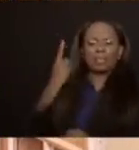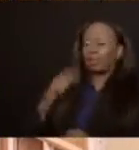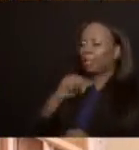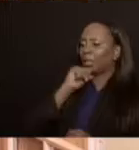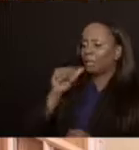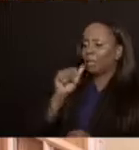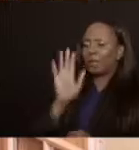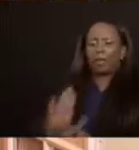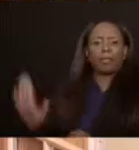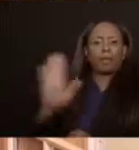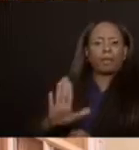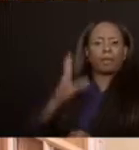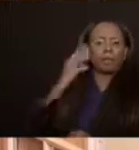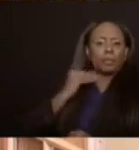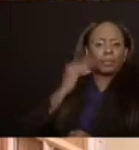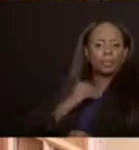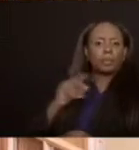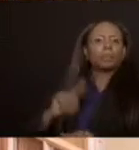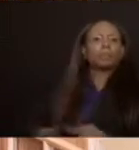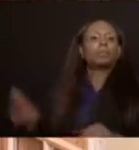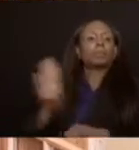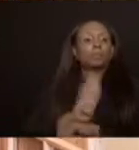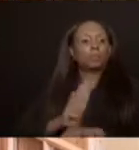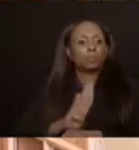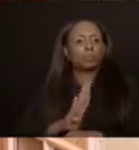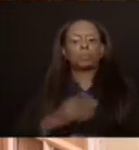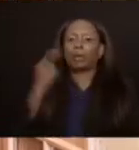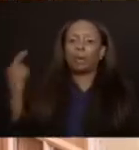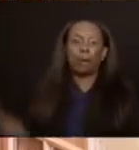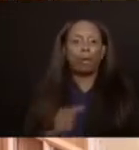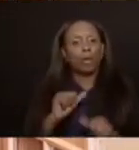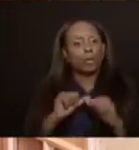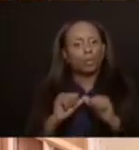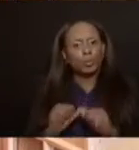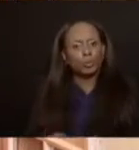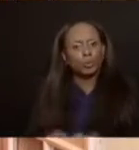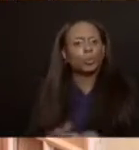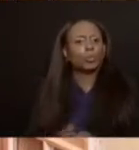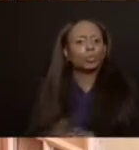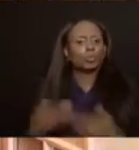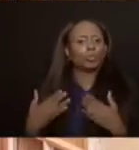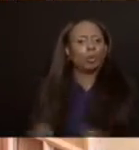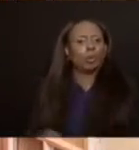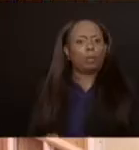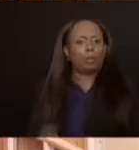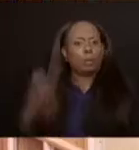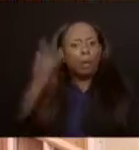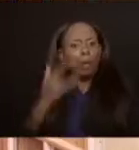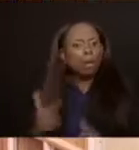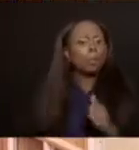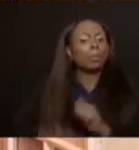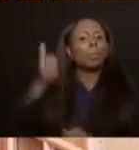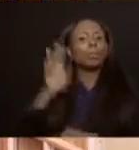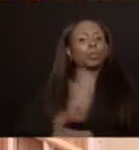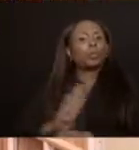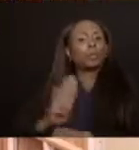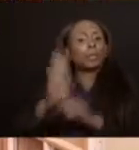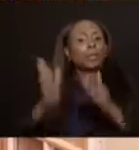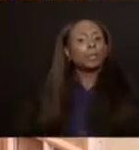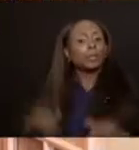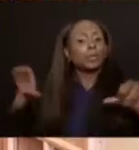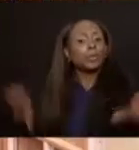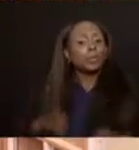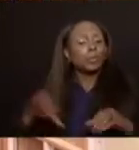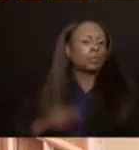experience. But this country has always remained stable because the majority of Barbadians have done the right thing. And I